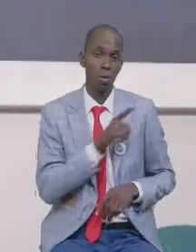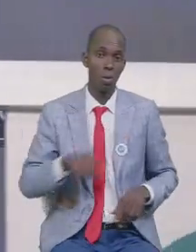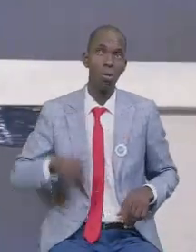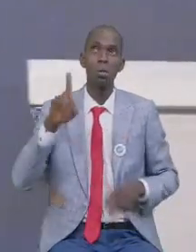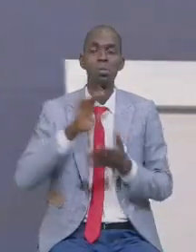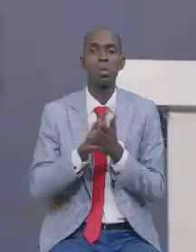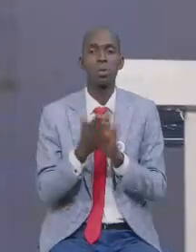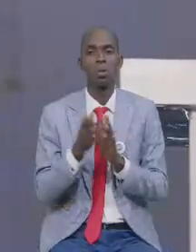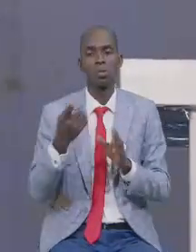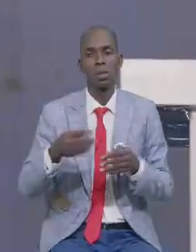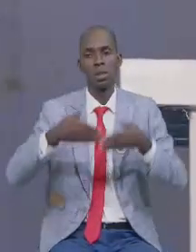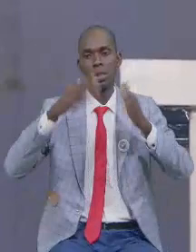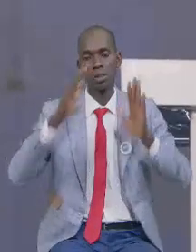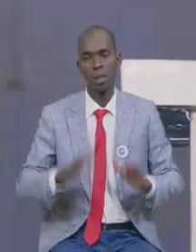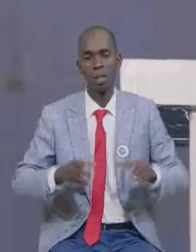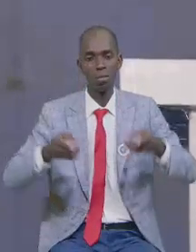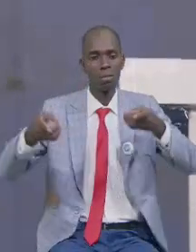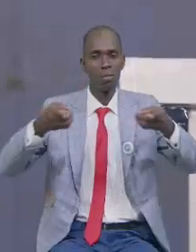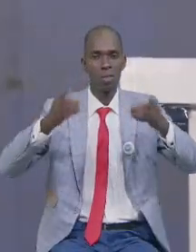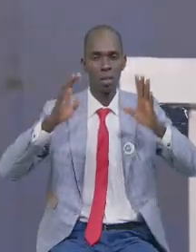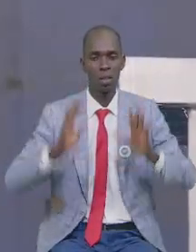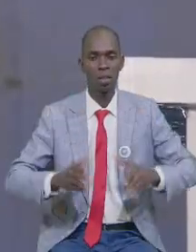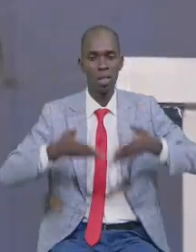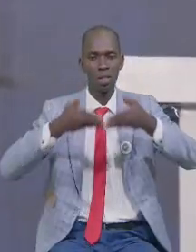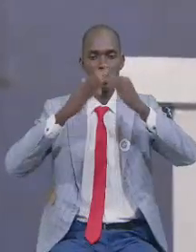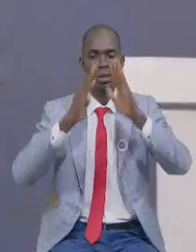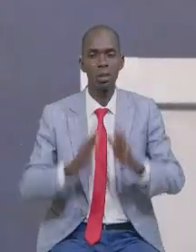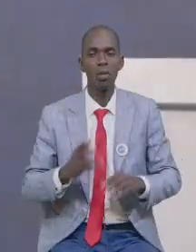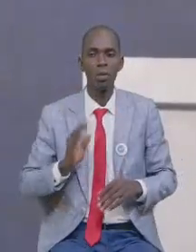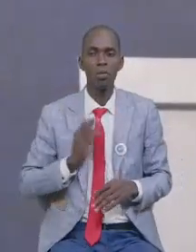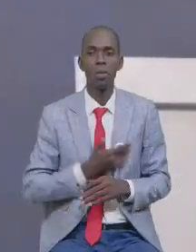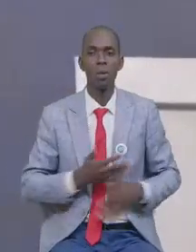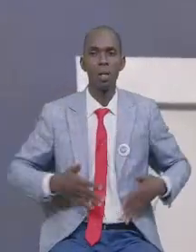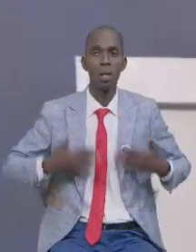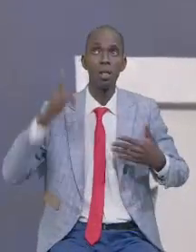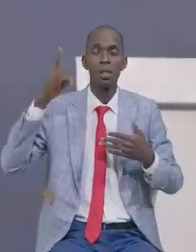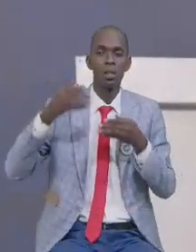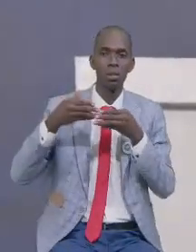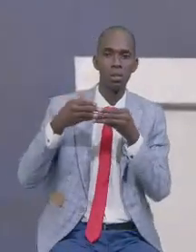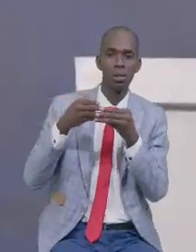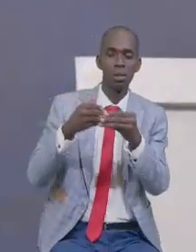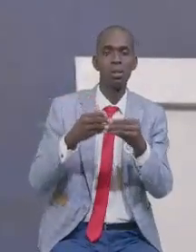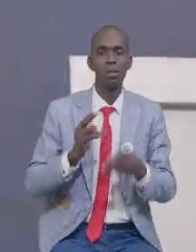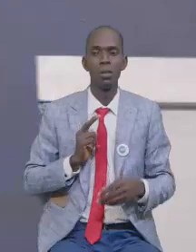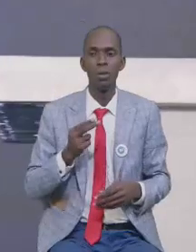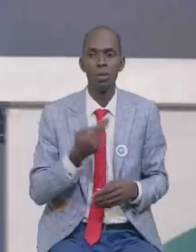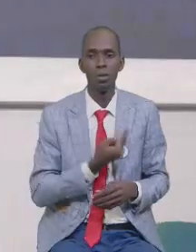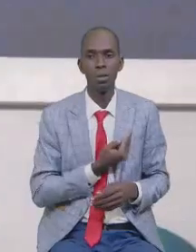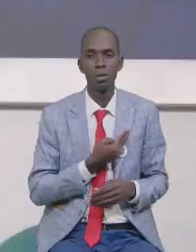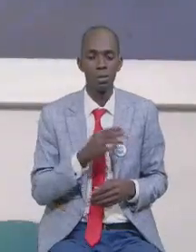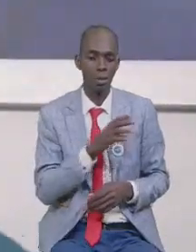the director and the leader of our lives. And he directs us and leads us.